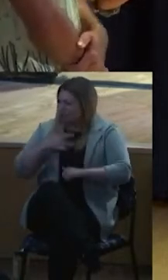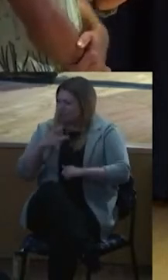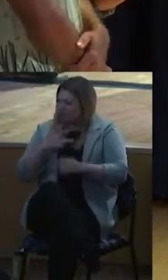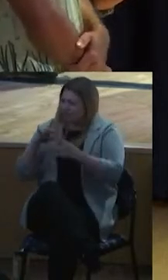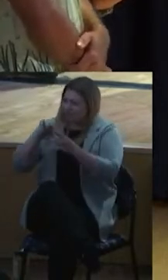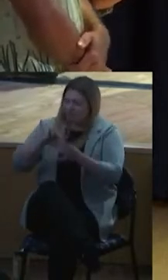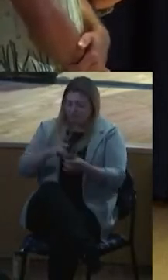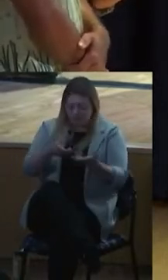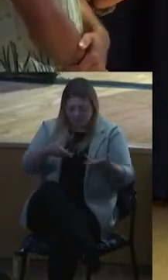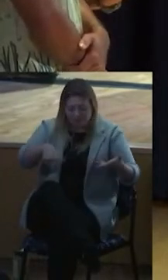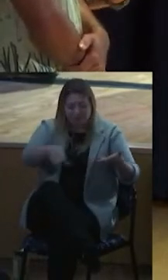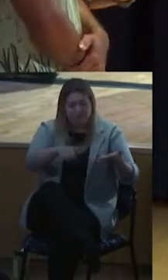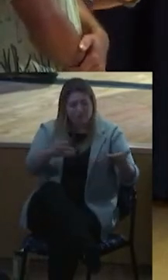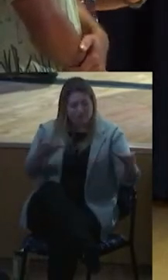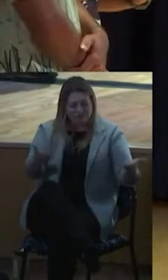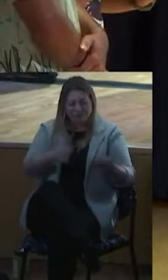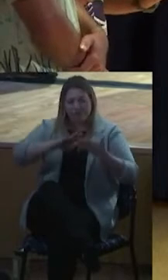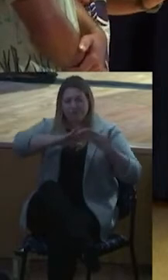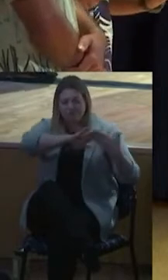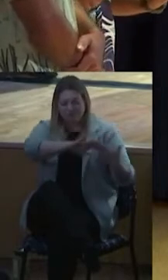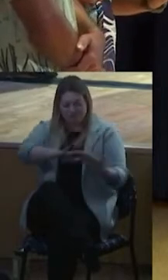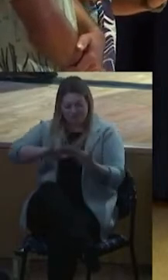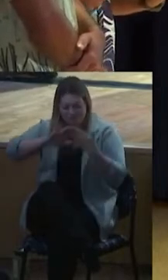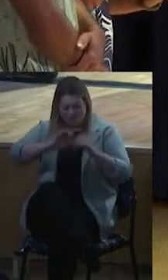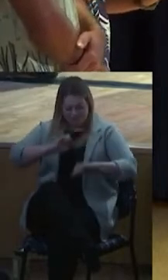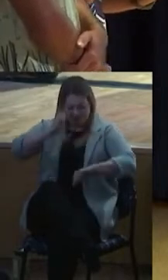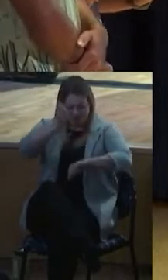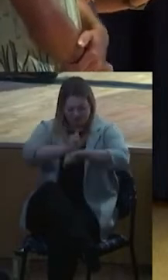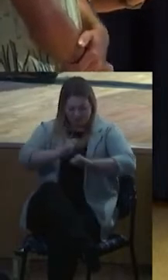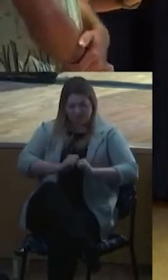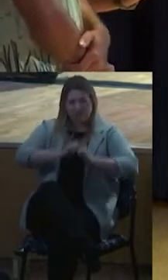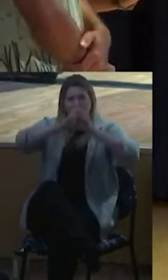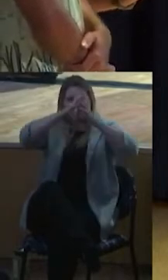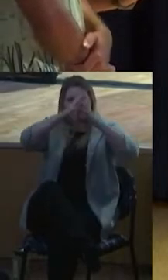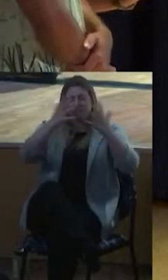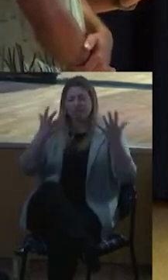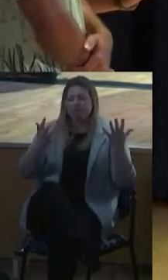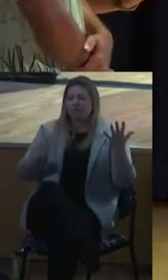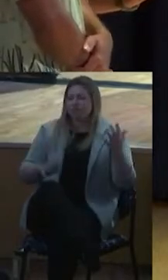modern city life.